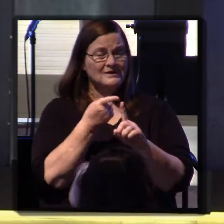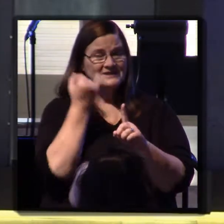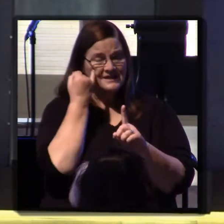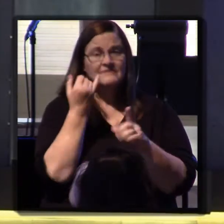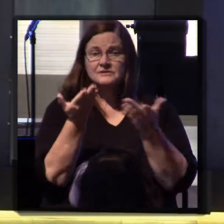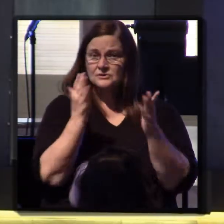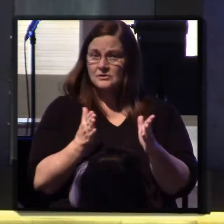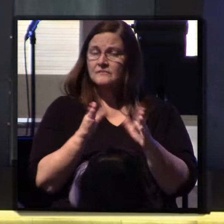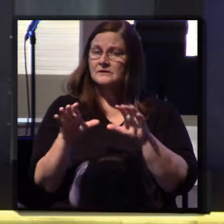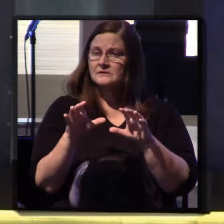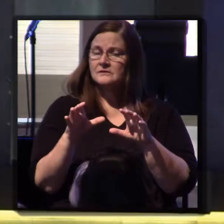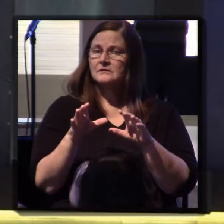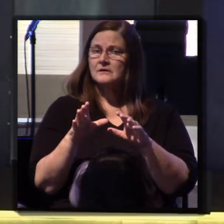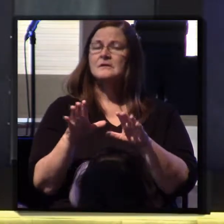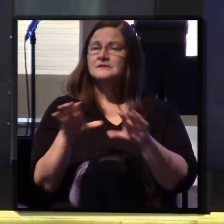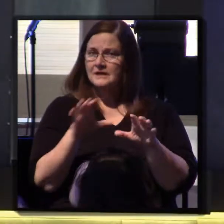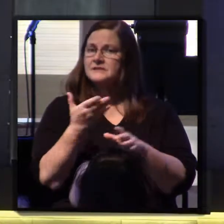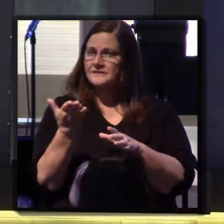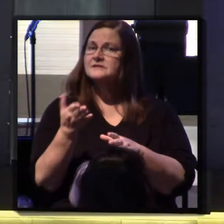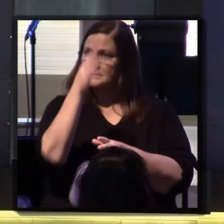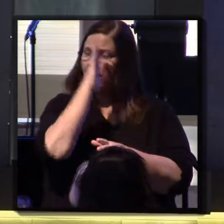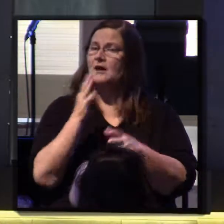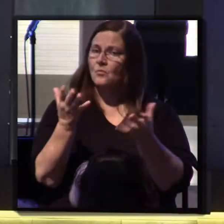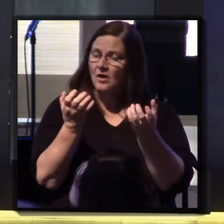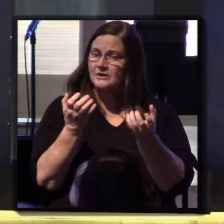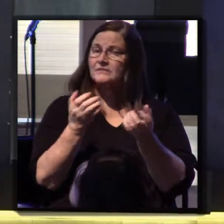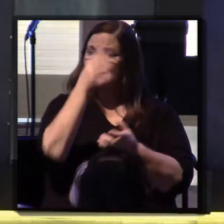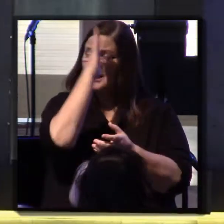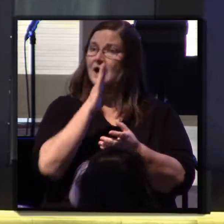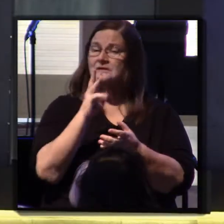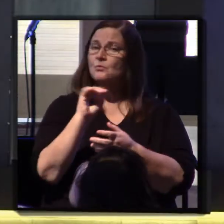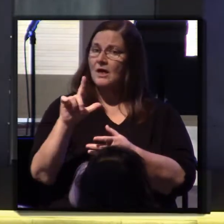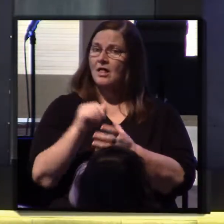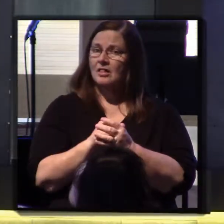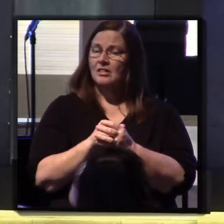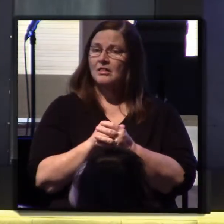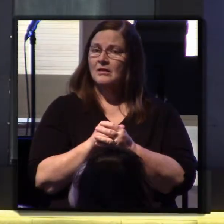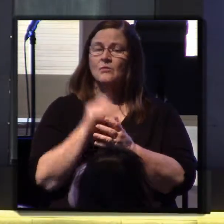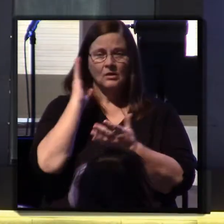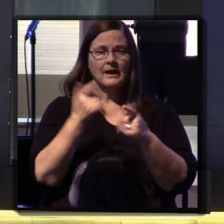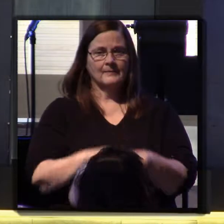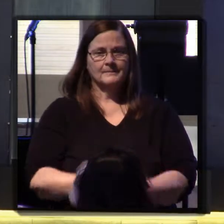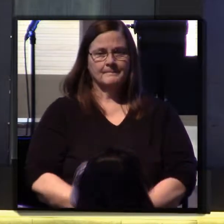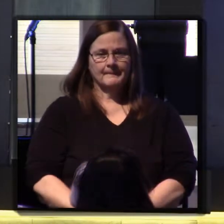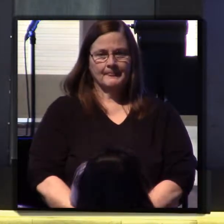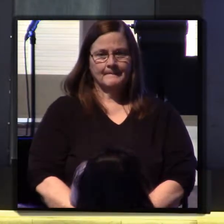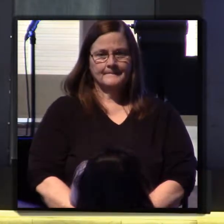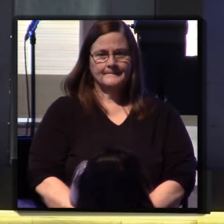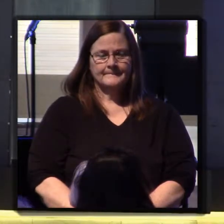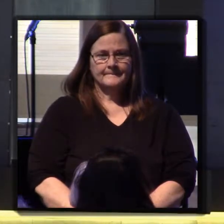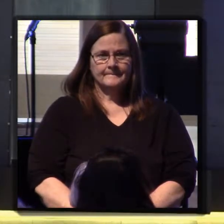his hand. And so the point is that if this servant does the things that God ordained be done,